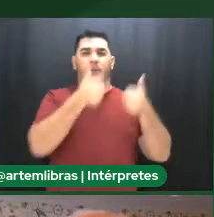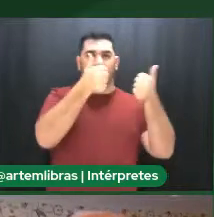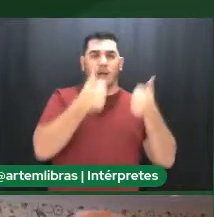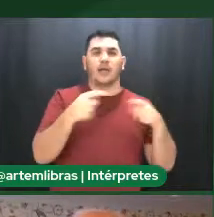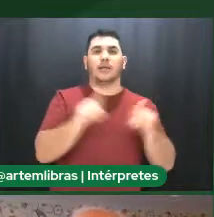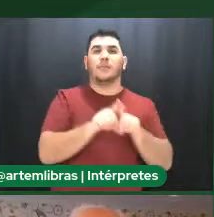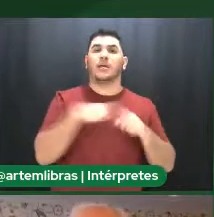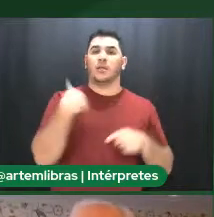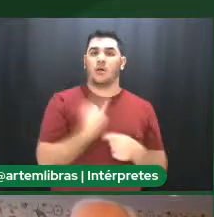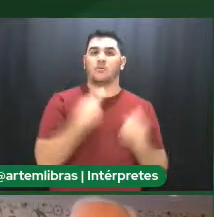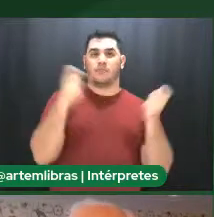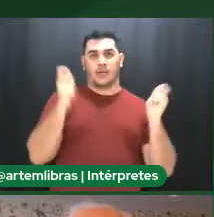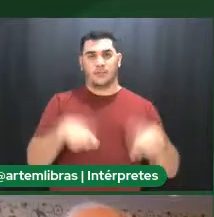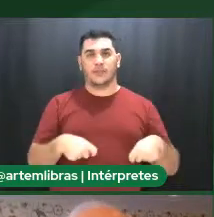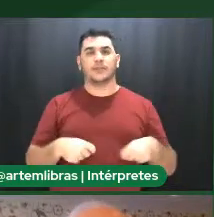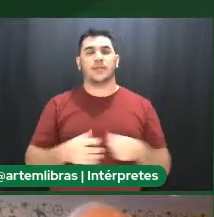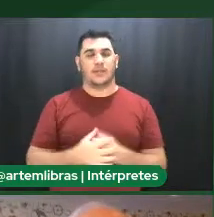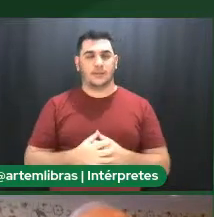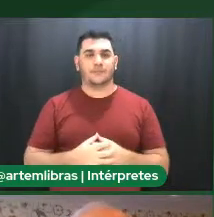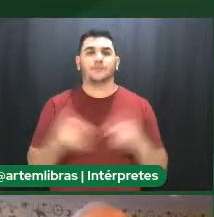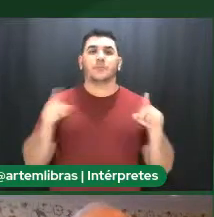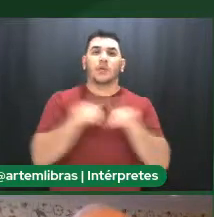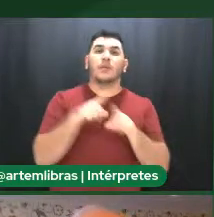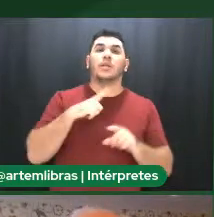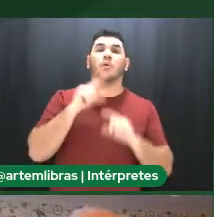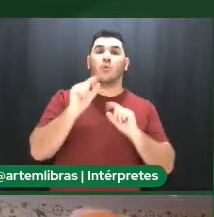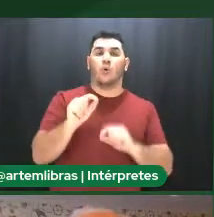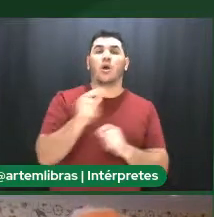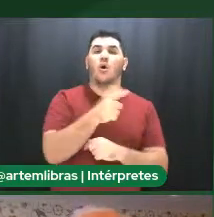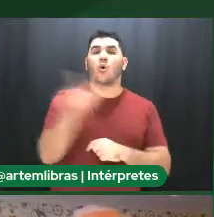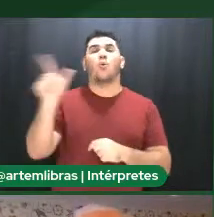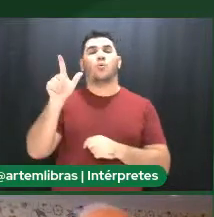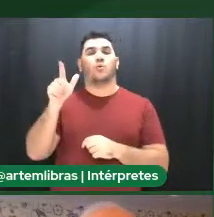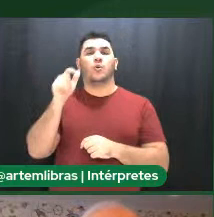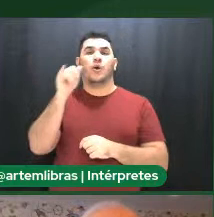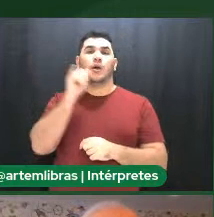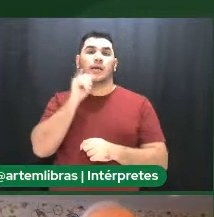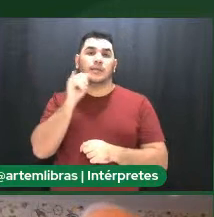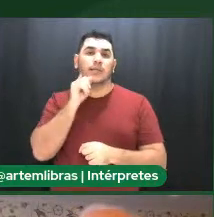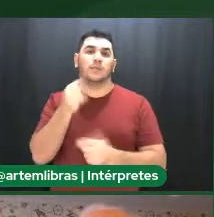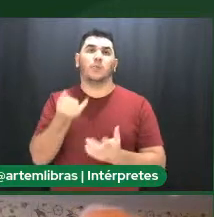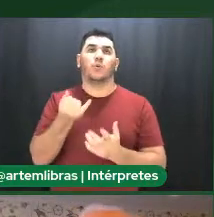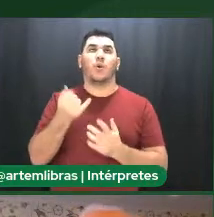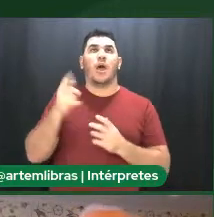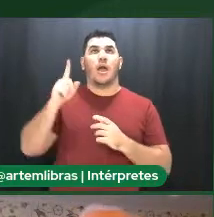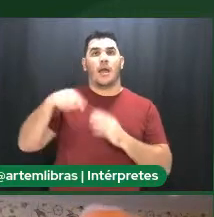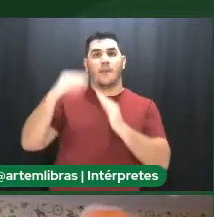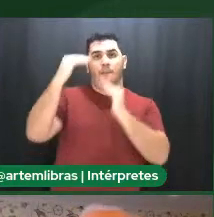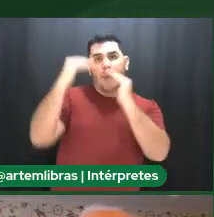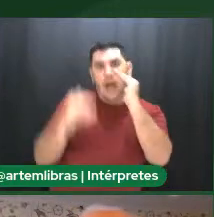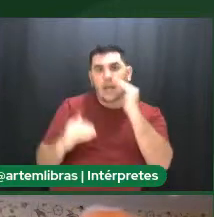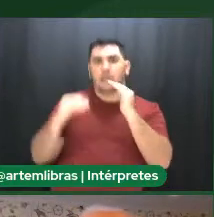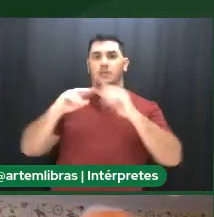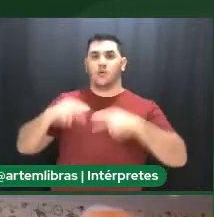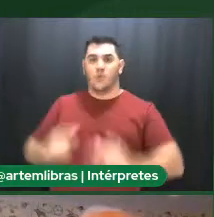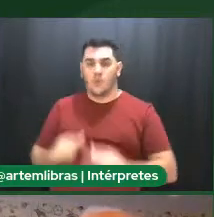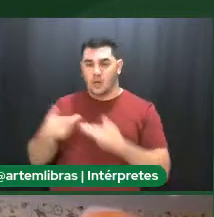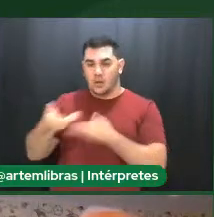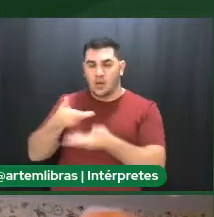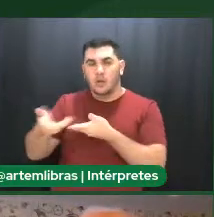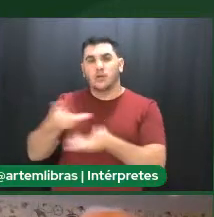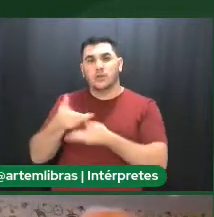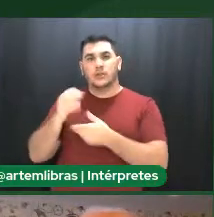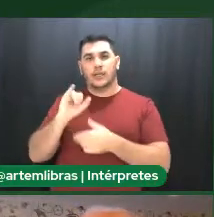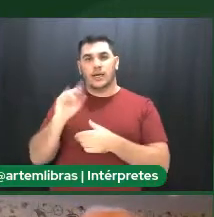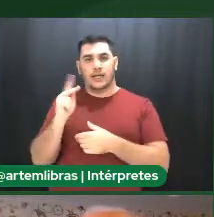low computer automation and low human control as an option in some circumstances. Now notice in